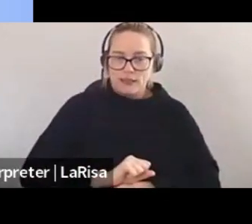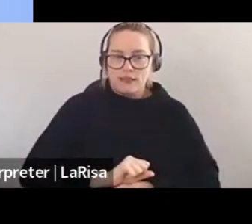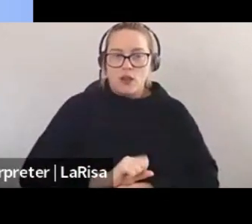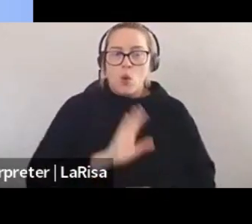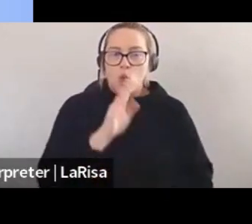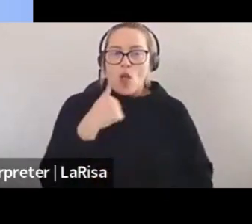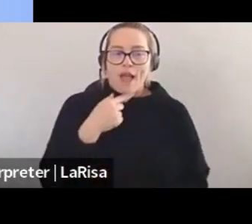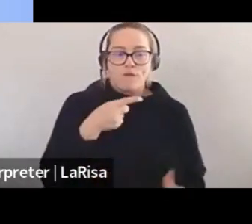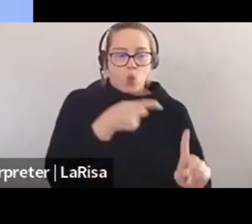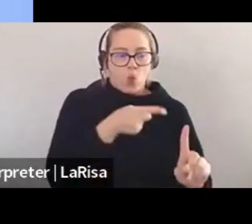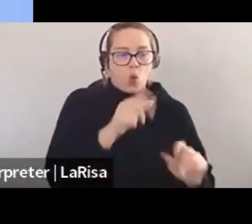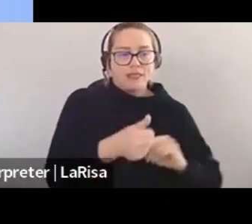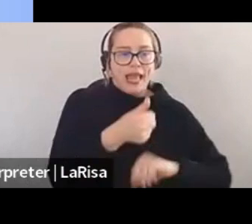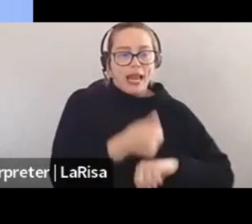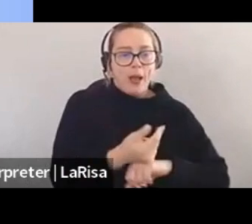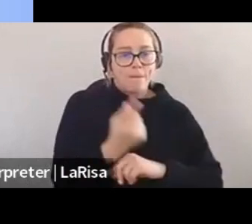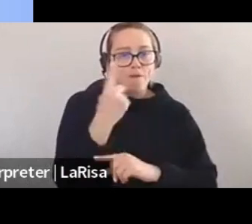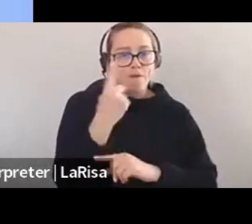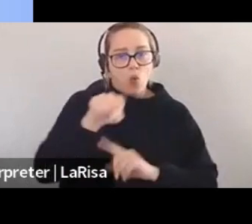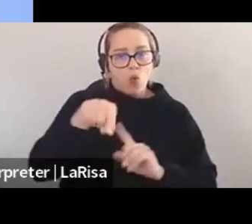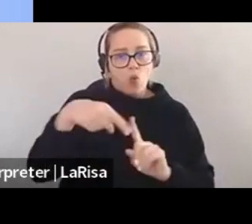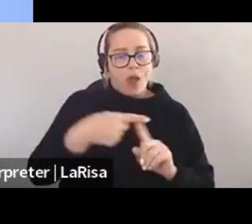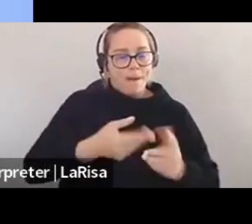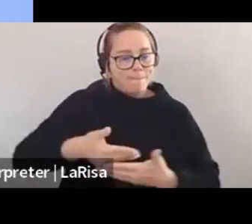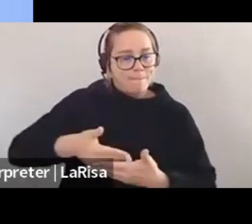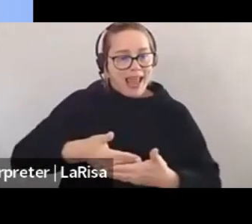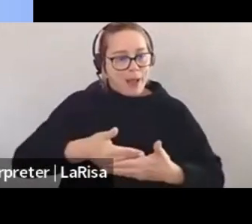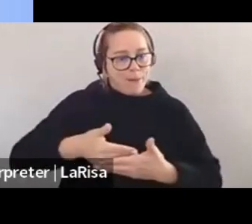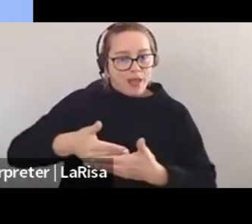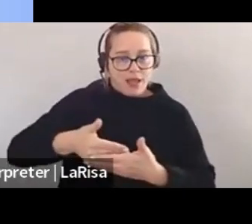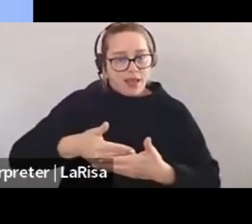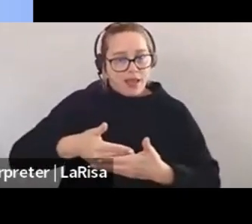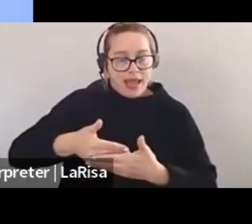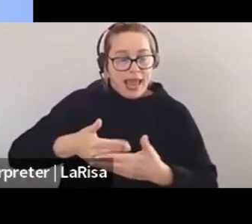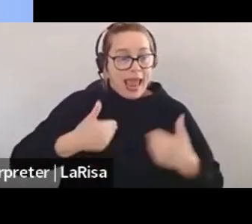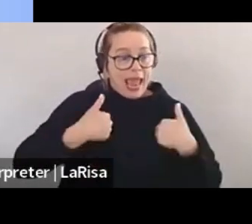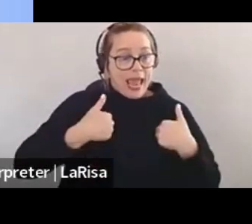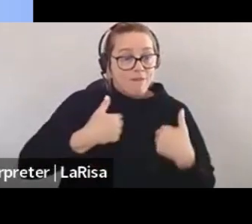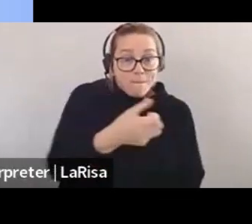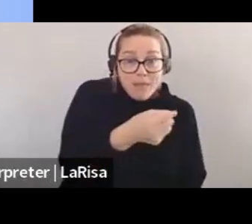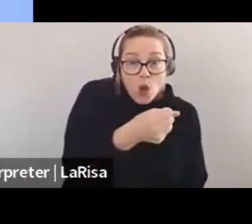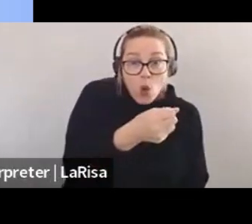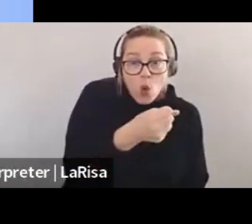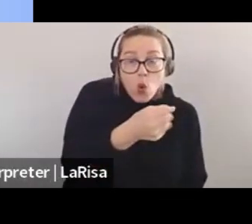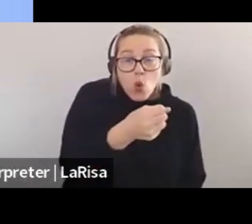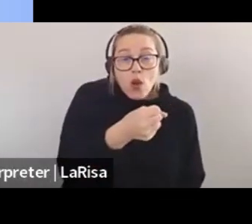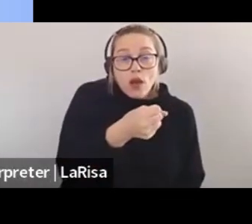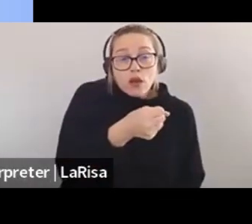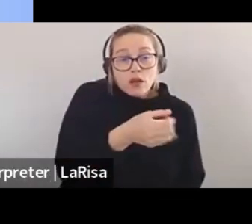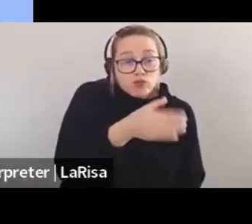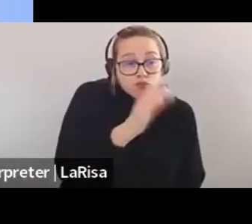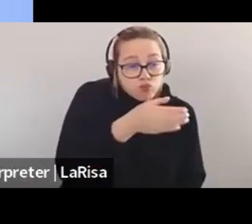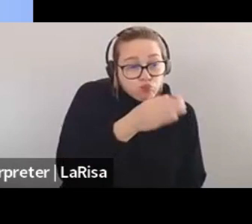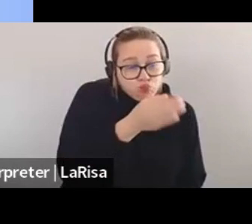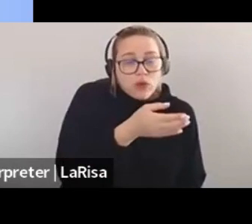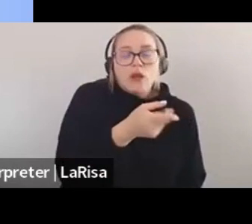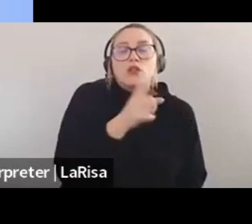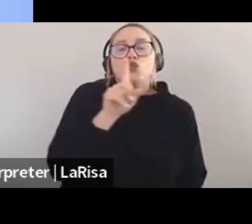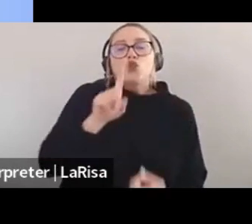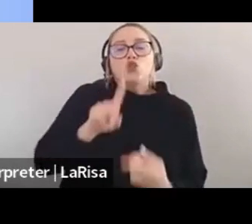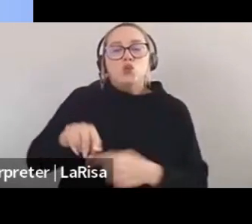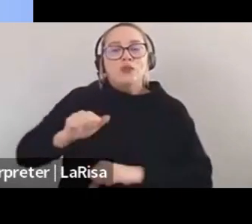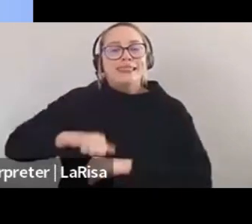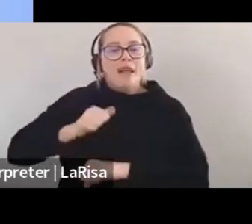really places focus on eating habits. So there are mile markers for when a baby switches